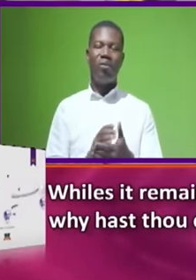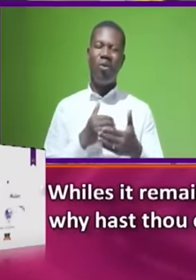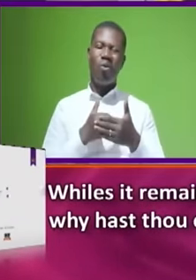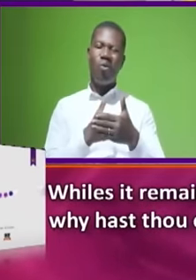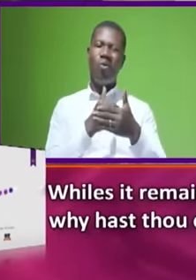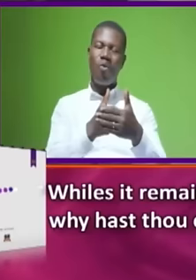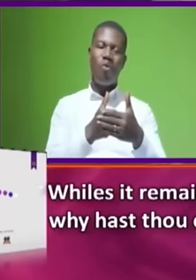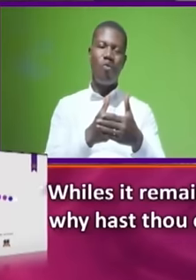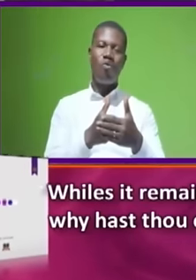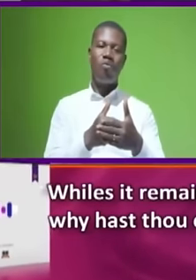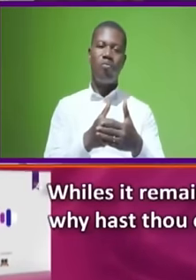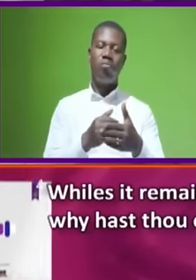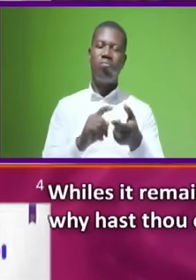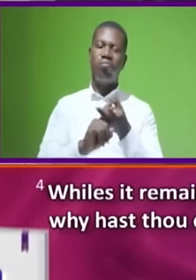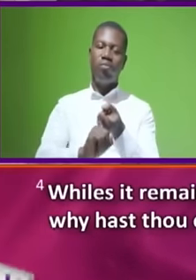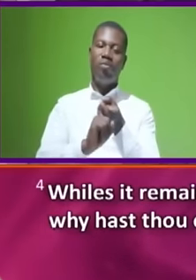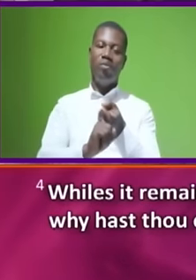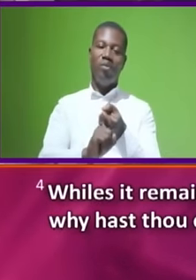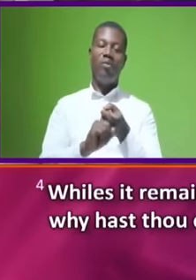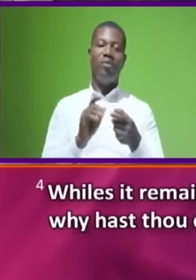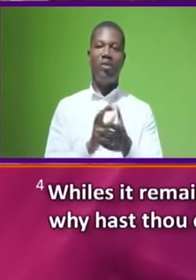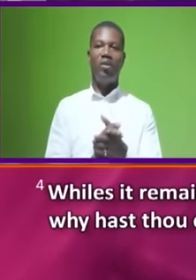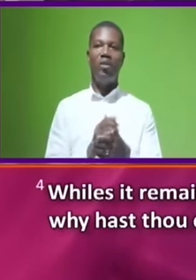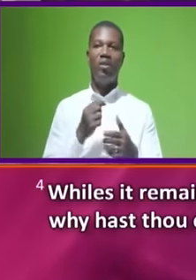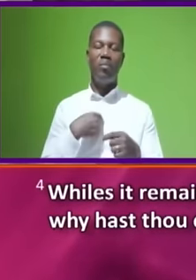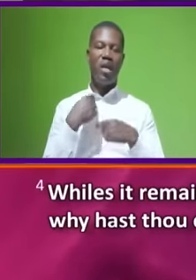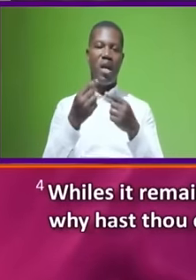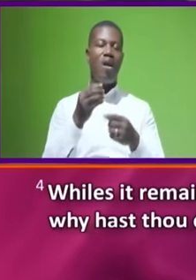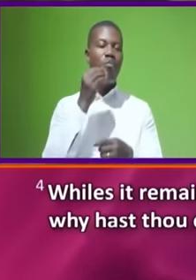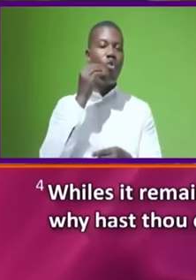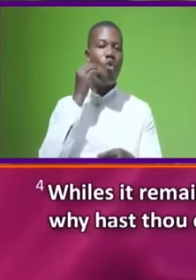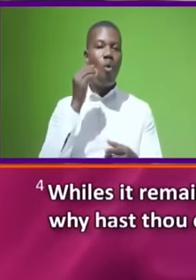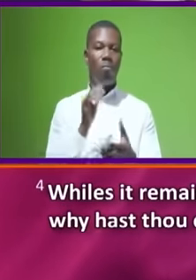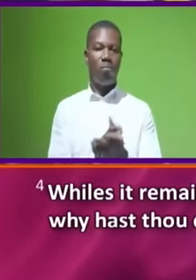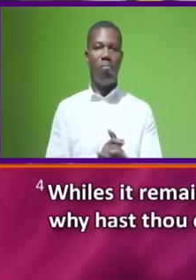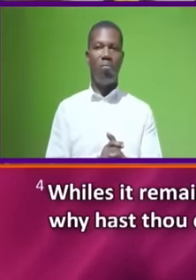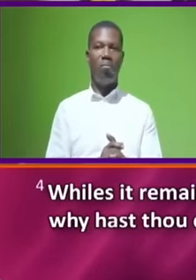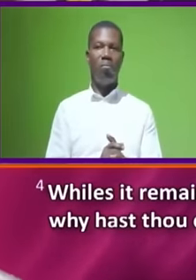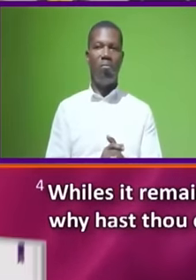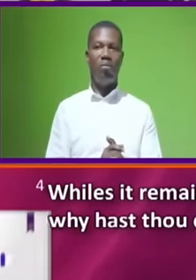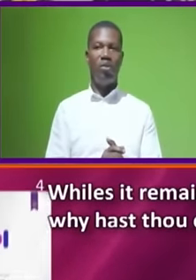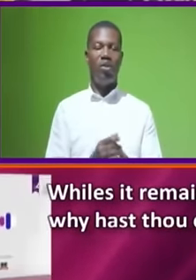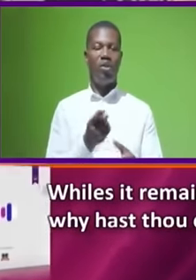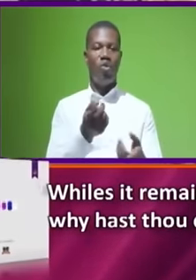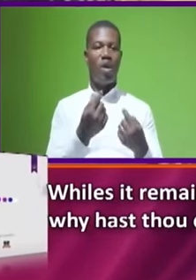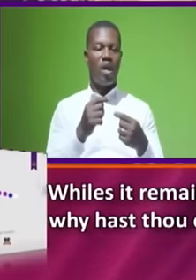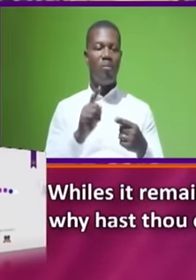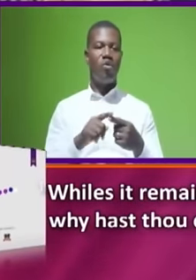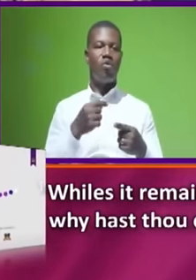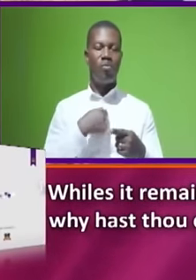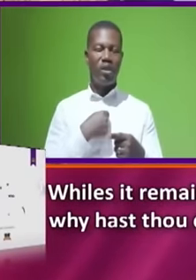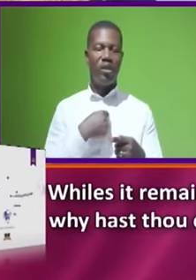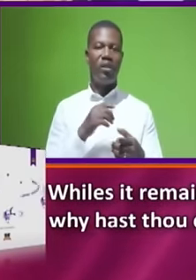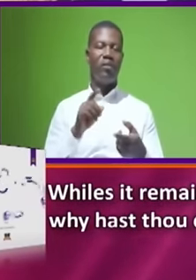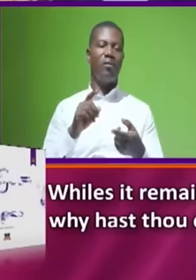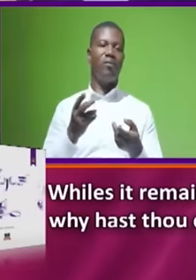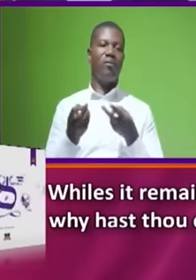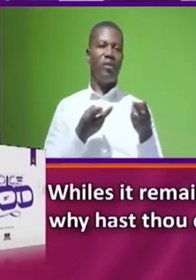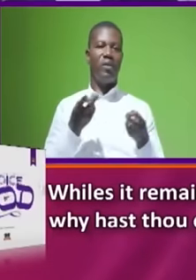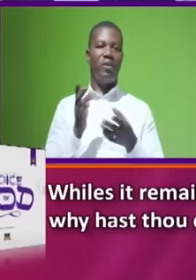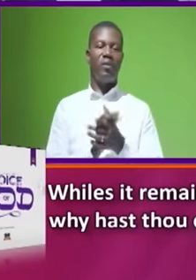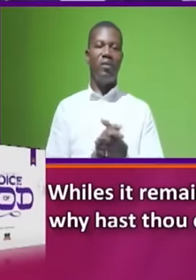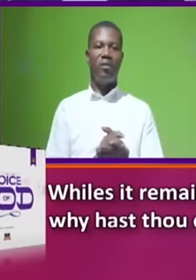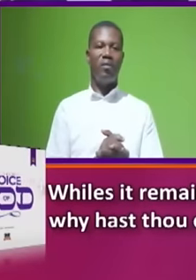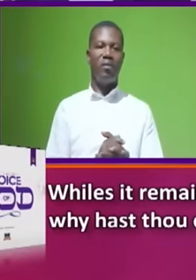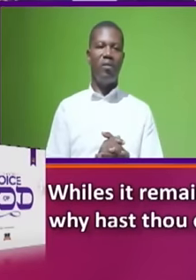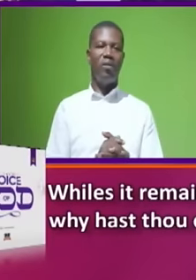want to get too close to you. And even to visit you at home. And you have the opportunity to come to